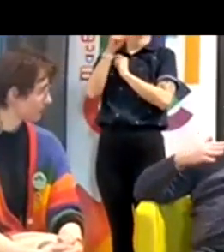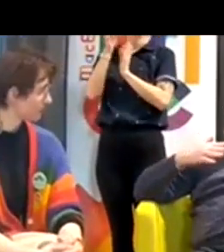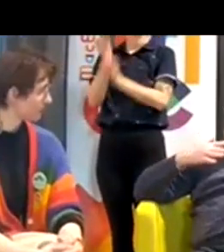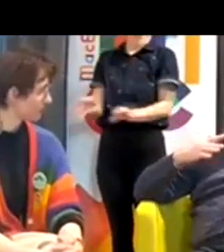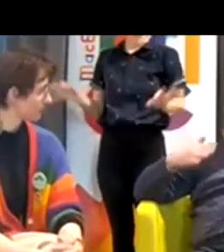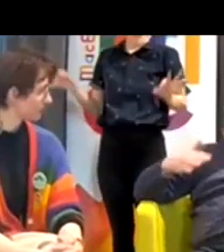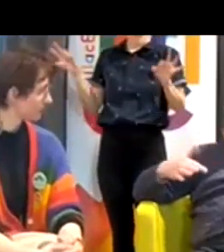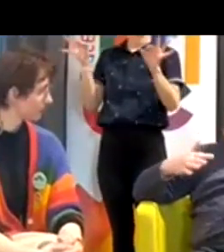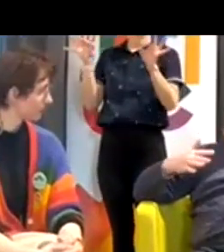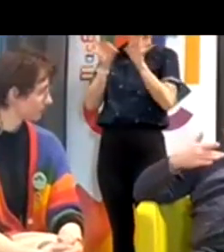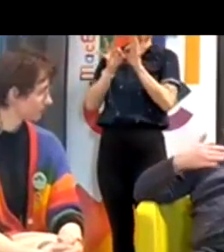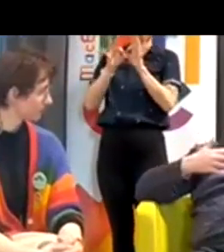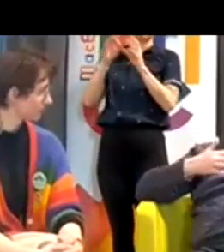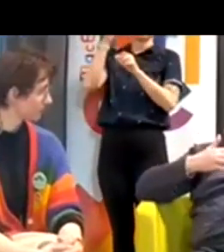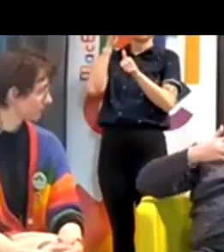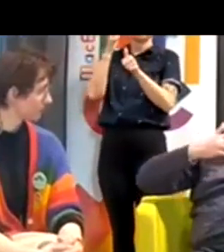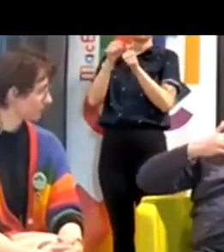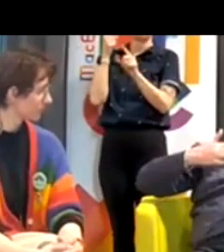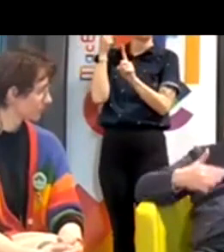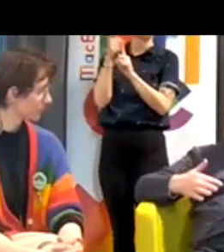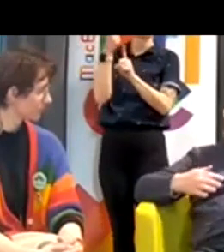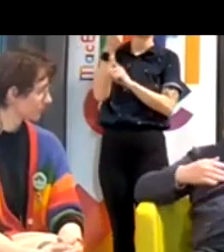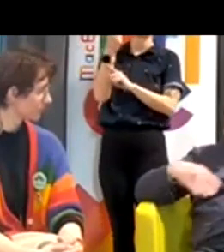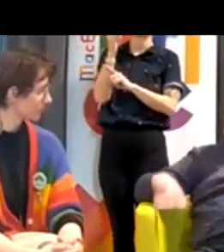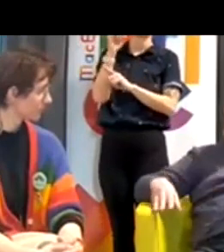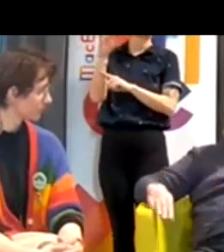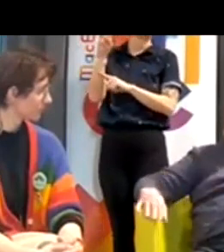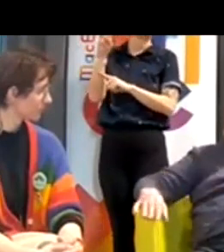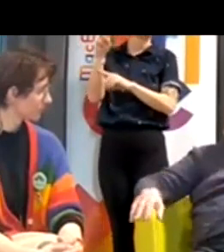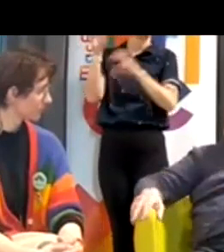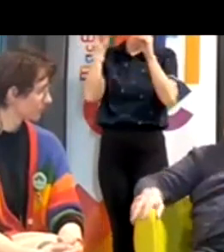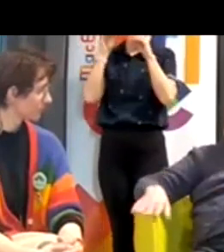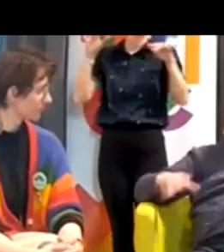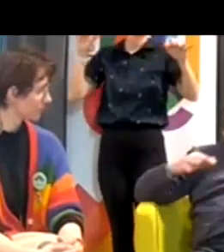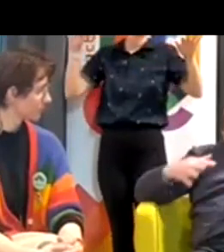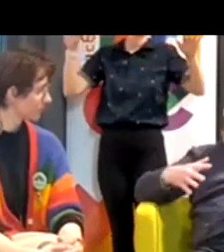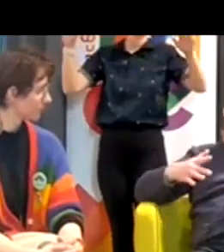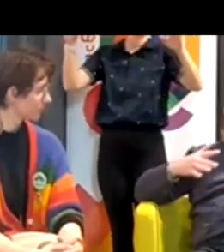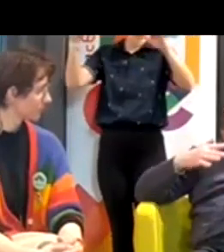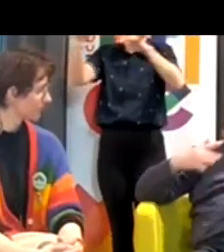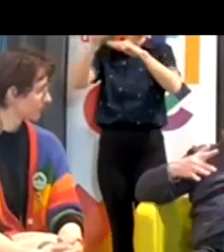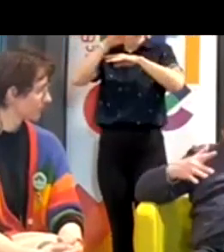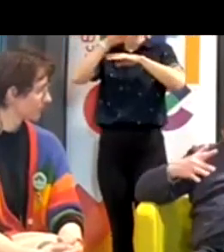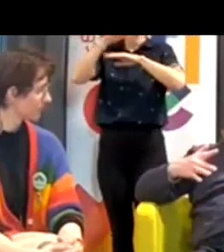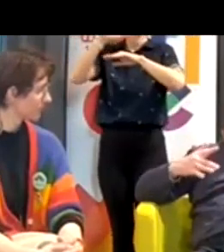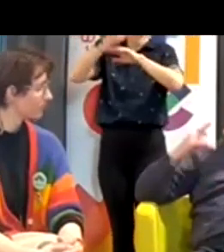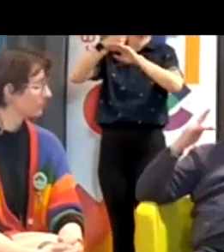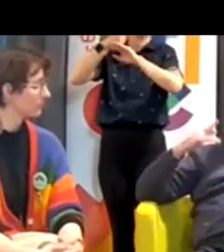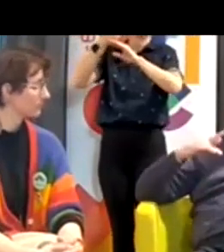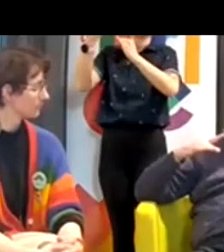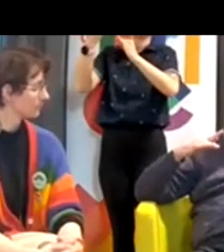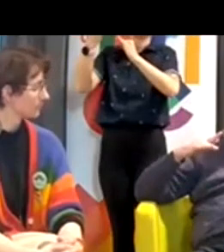think the HIV crisis basically created the modern gay